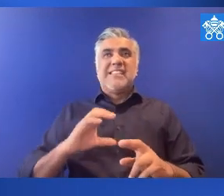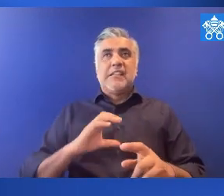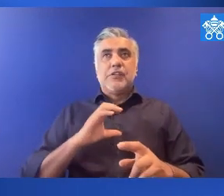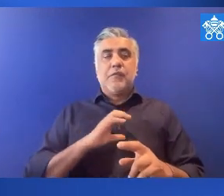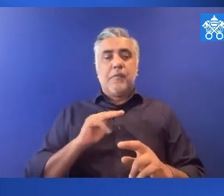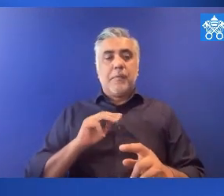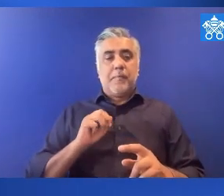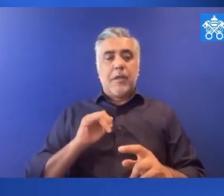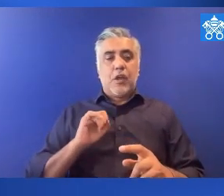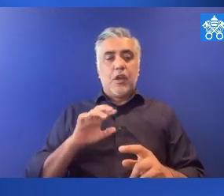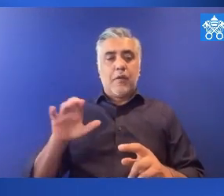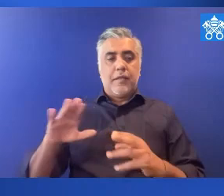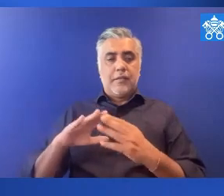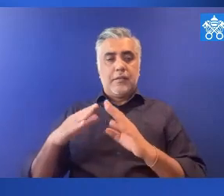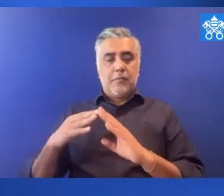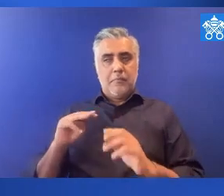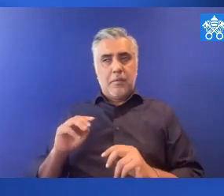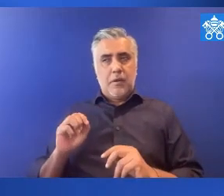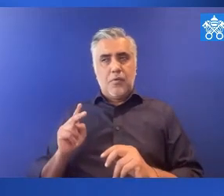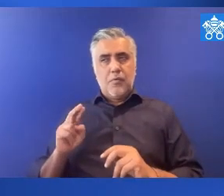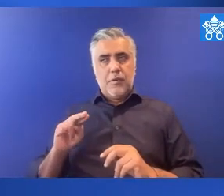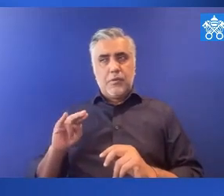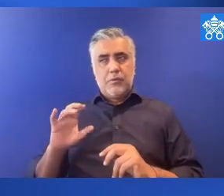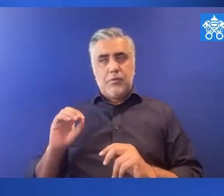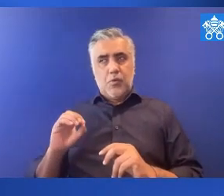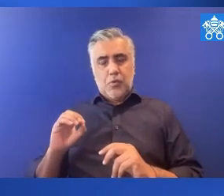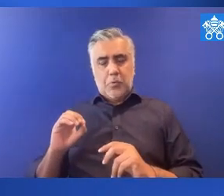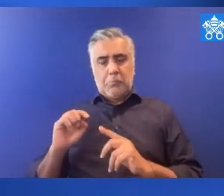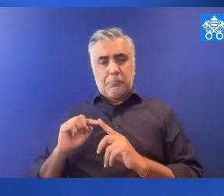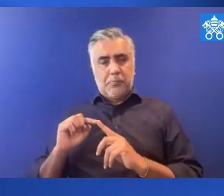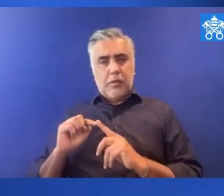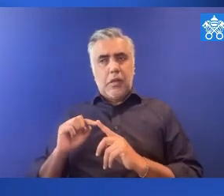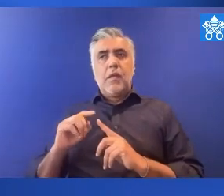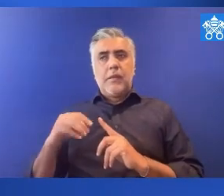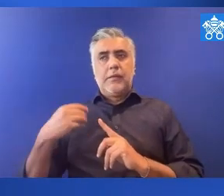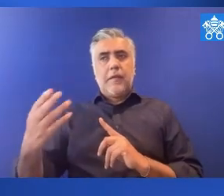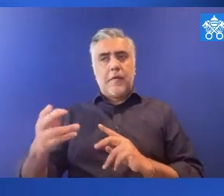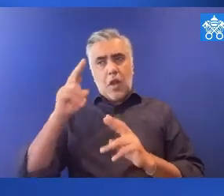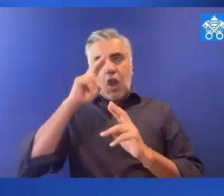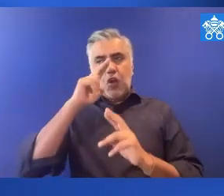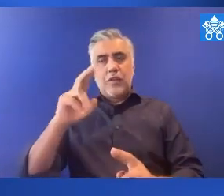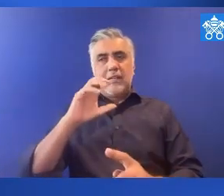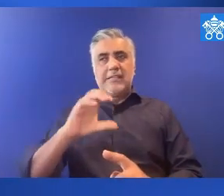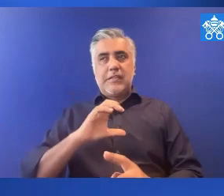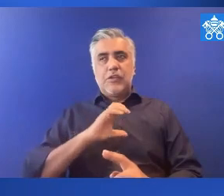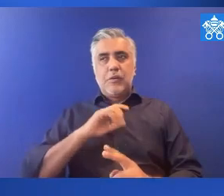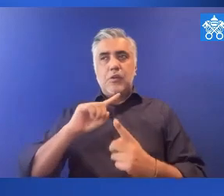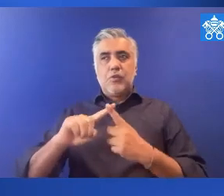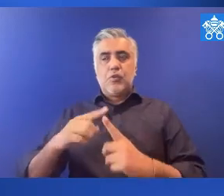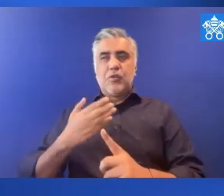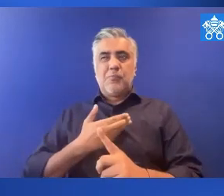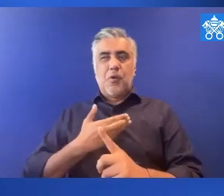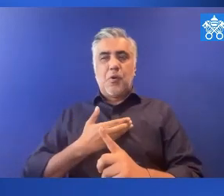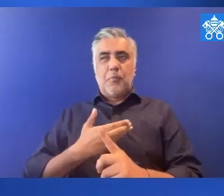Pope Francis received honorary citizenship from the mayor of Asti, Maurizio Razzero. The mayor said the